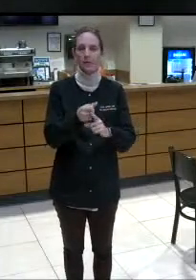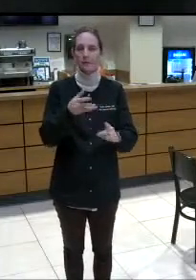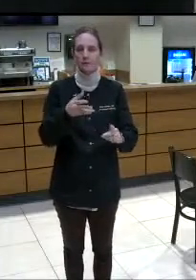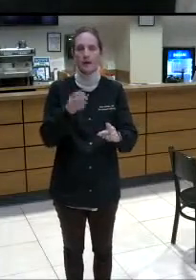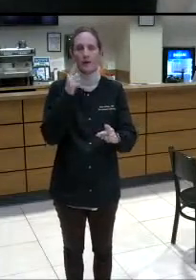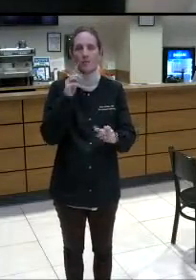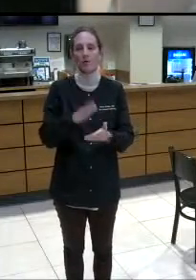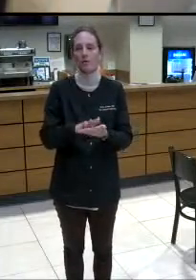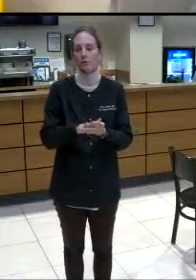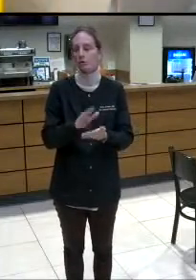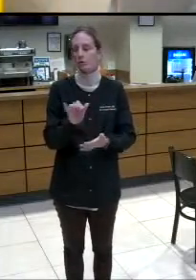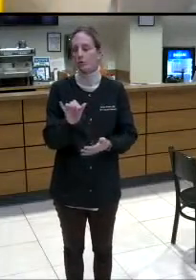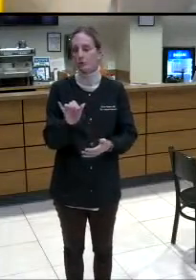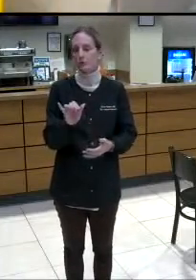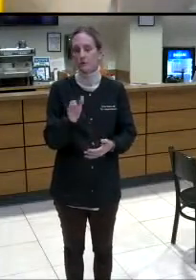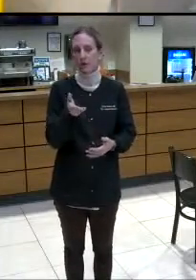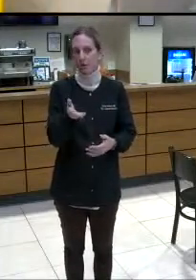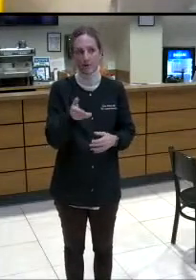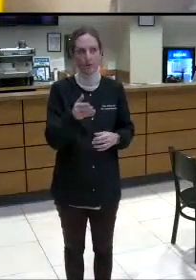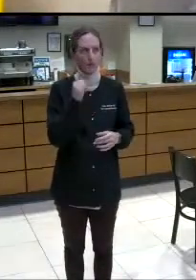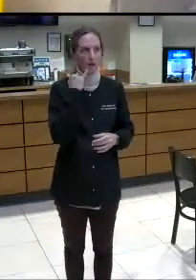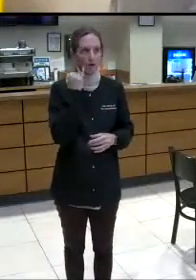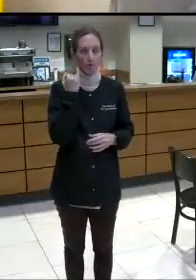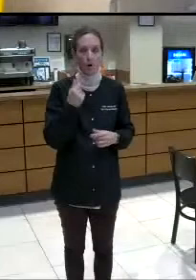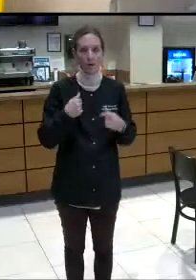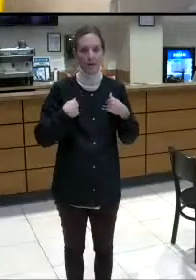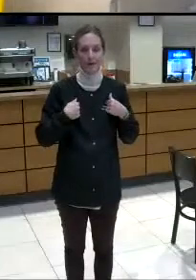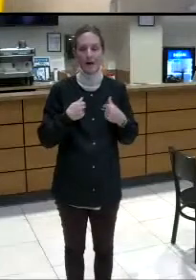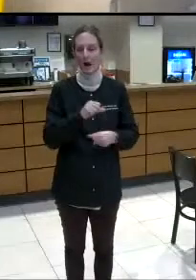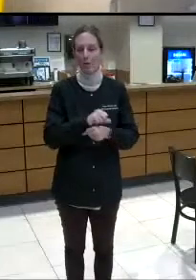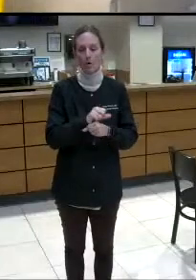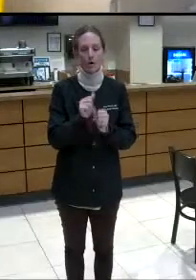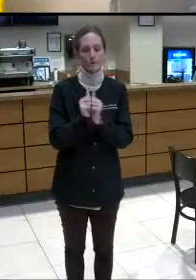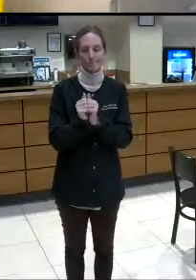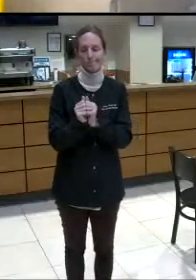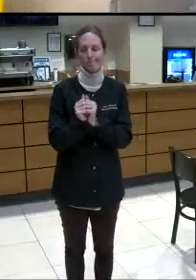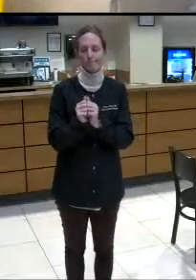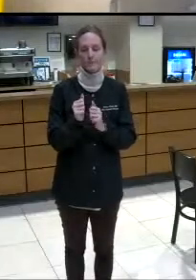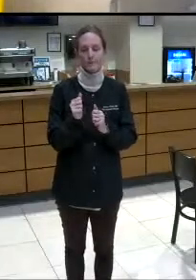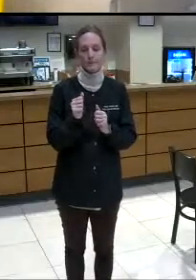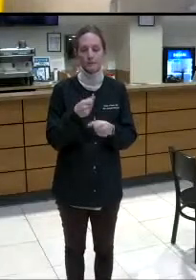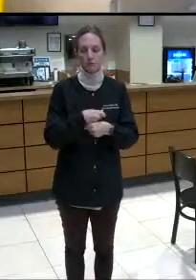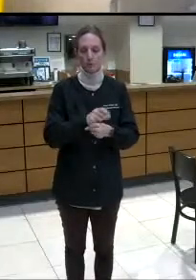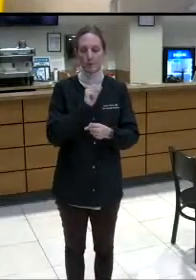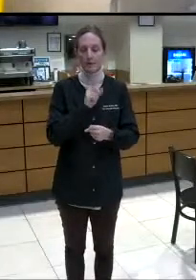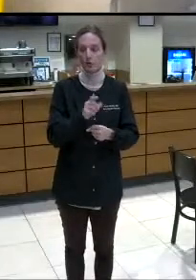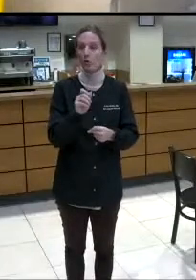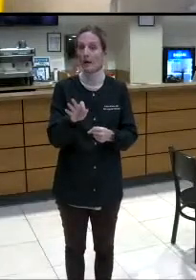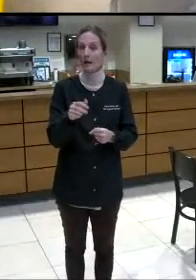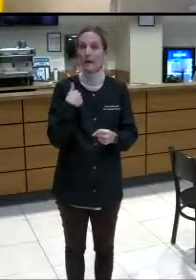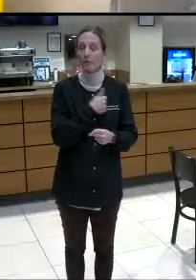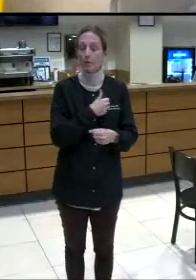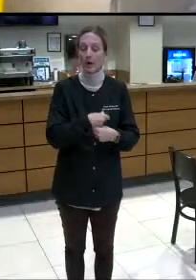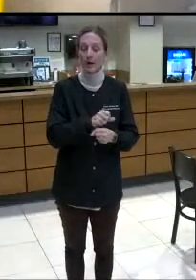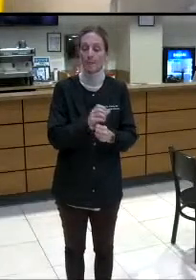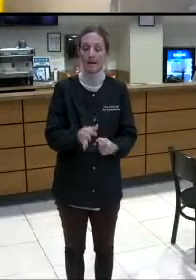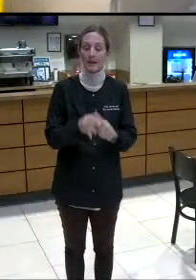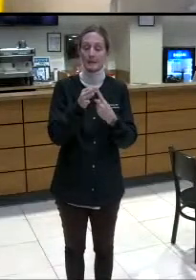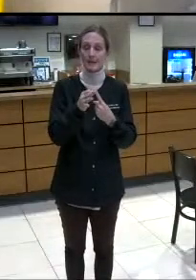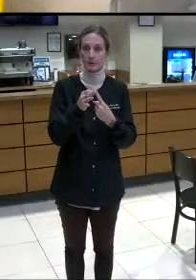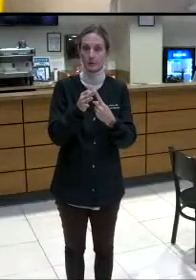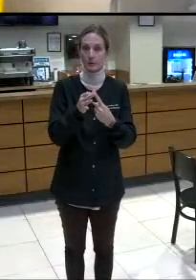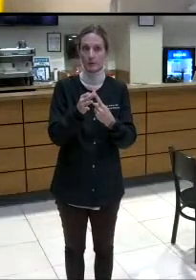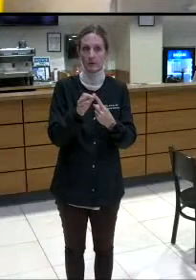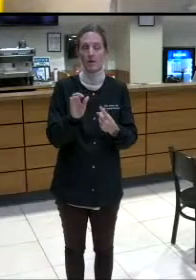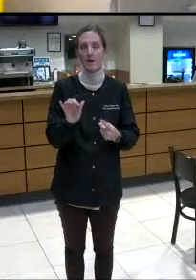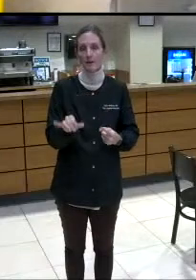that were there, Dr. Watley and I worked very closely together to make sure that if we were going to make that exception, that